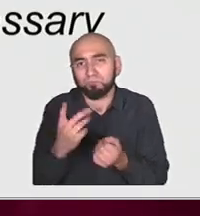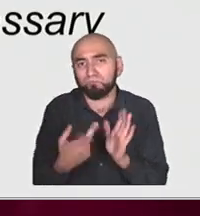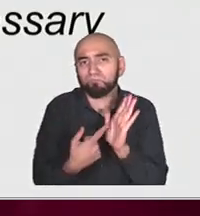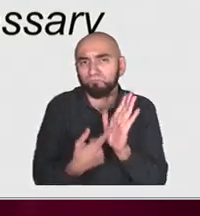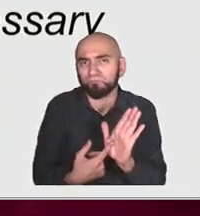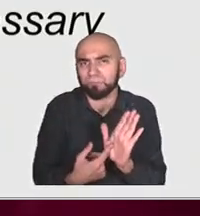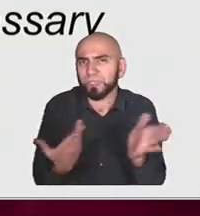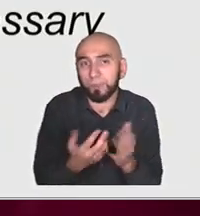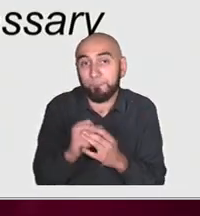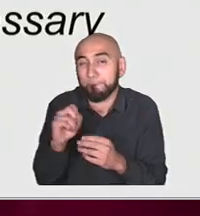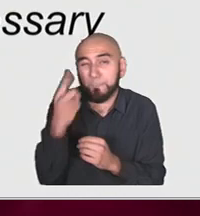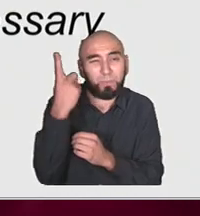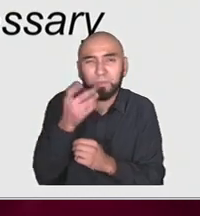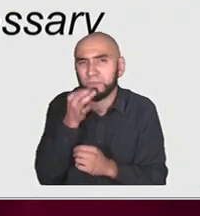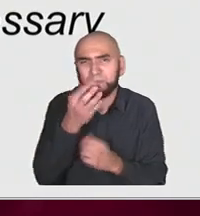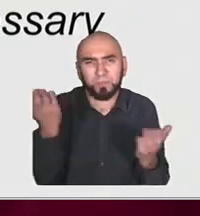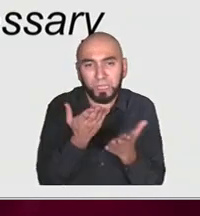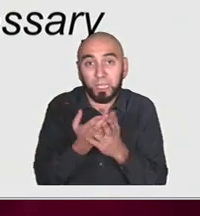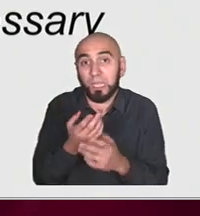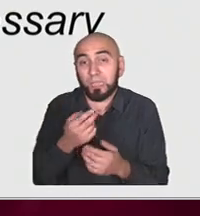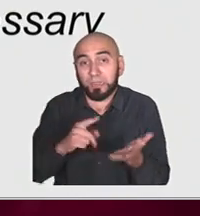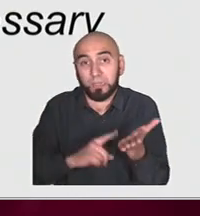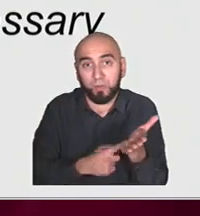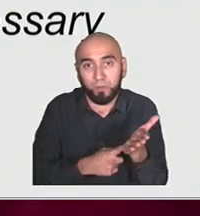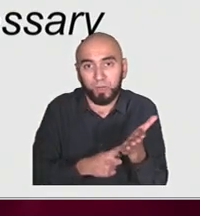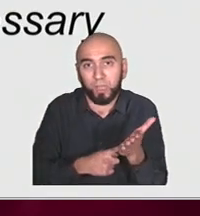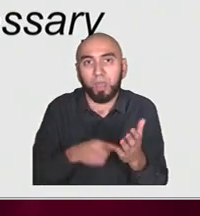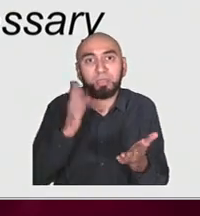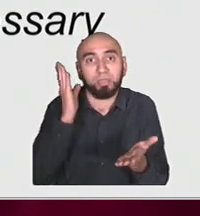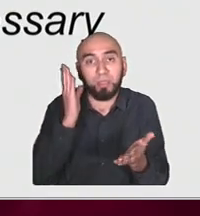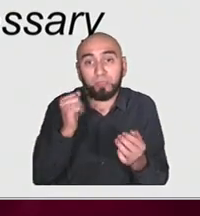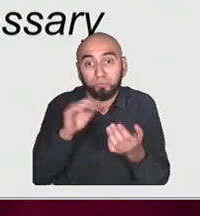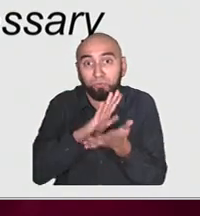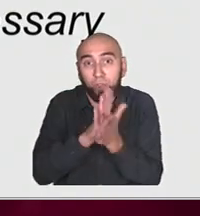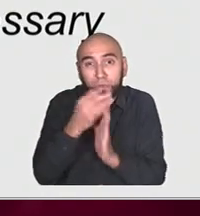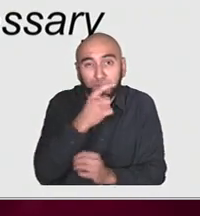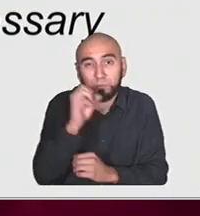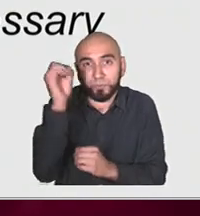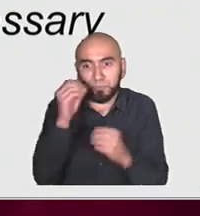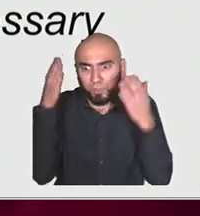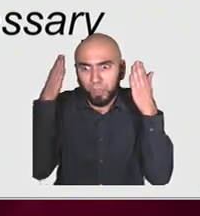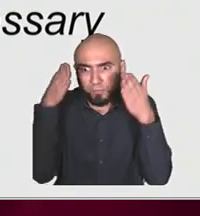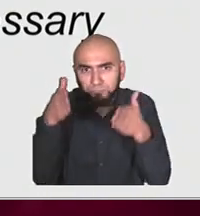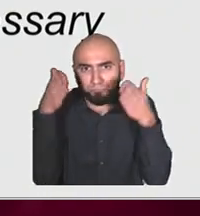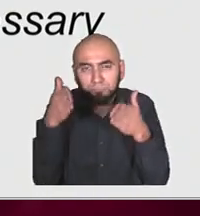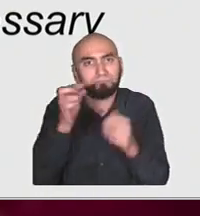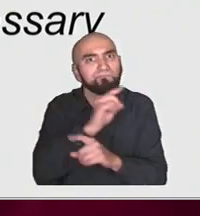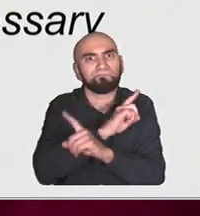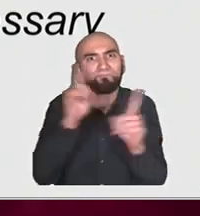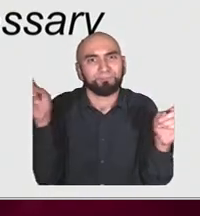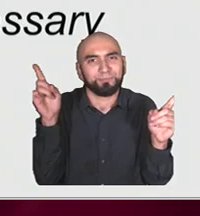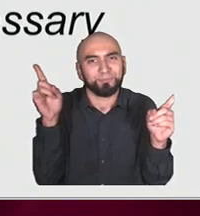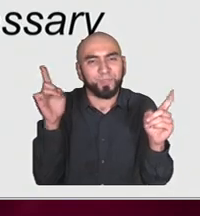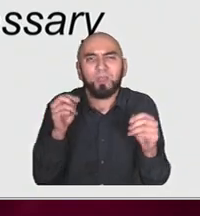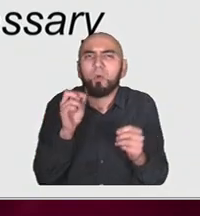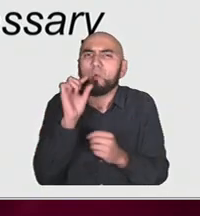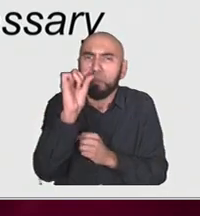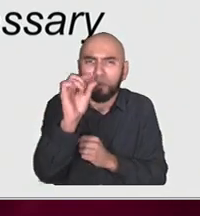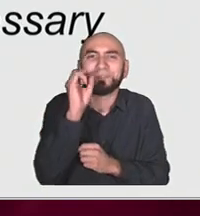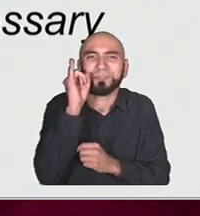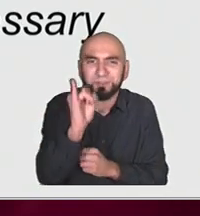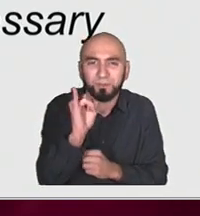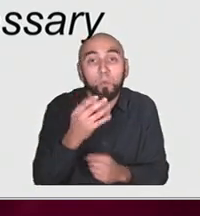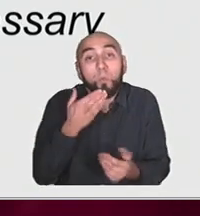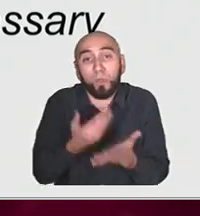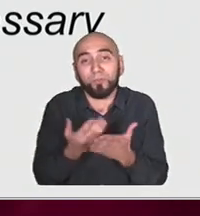shouldn't take up all of our attention, just some of it and only when necessary. A silly example of this is just a